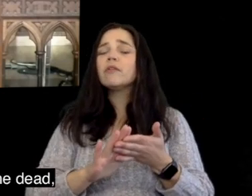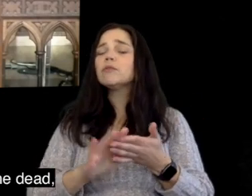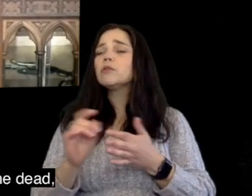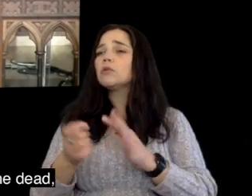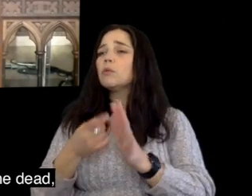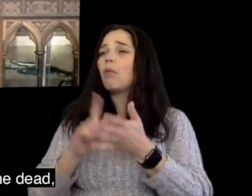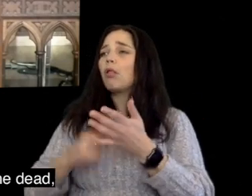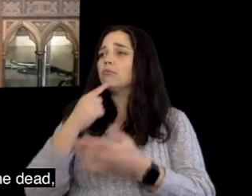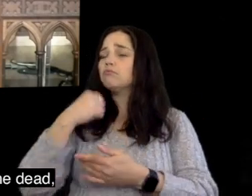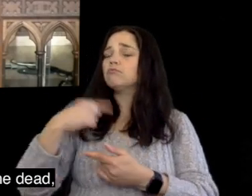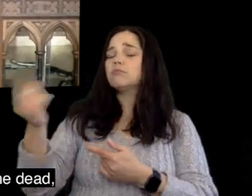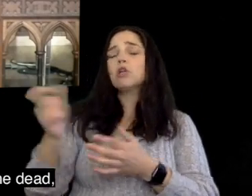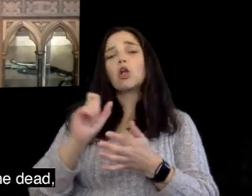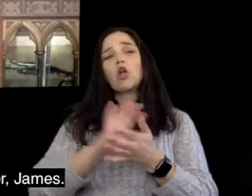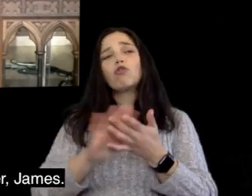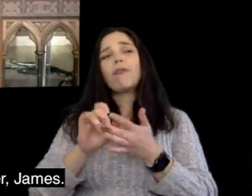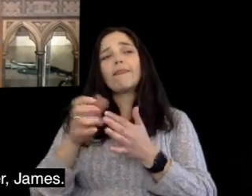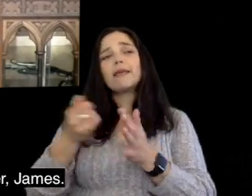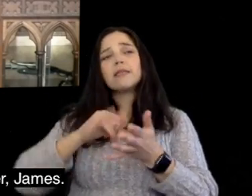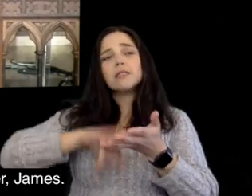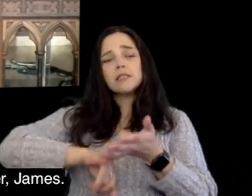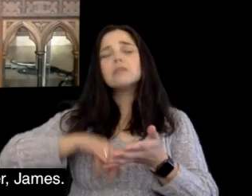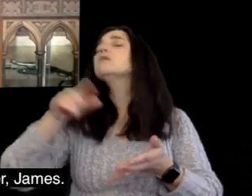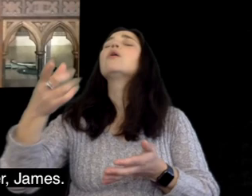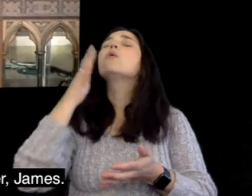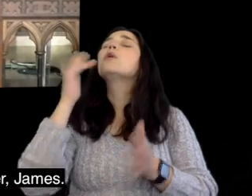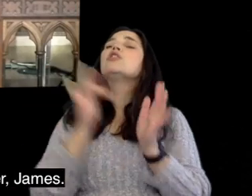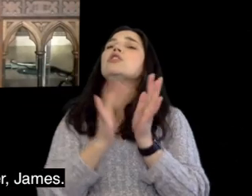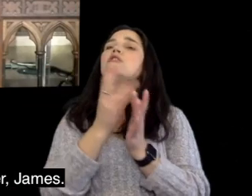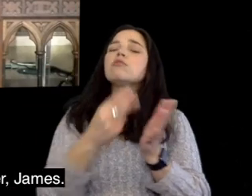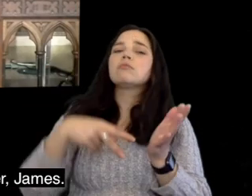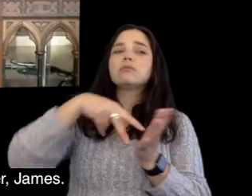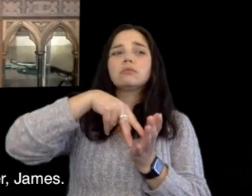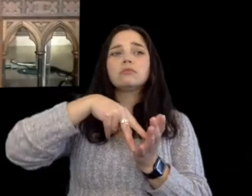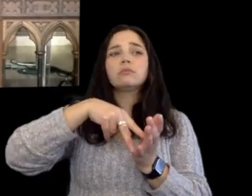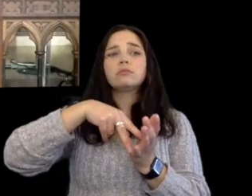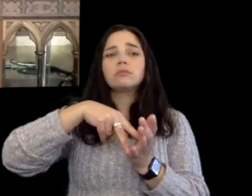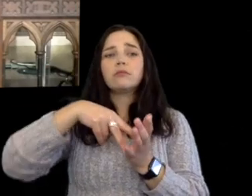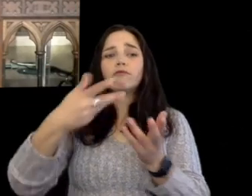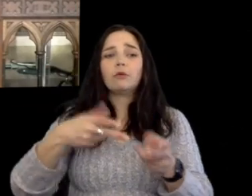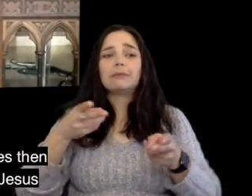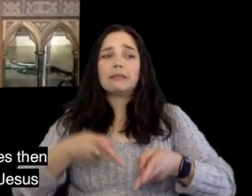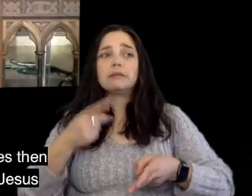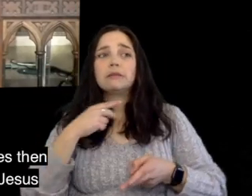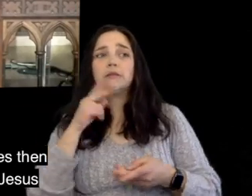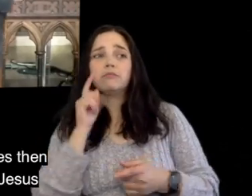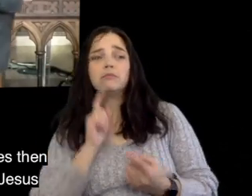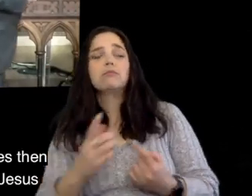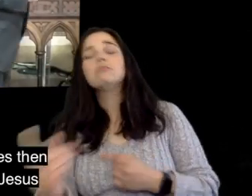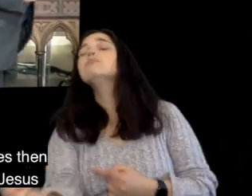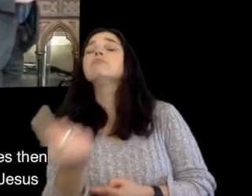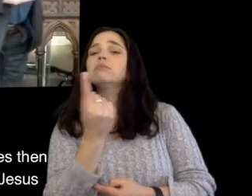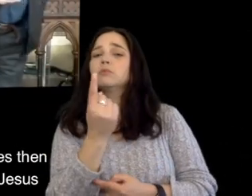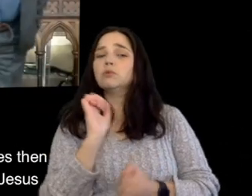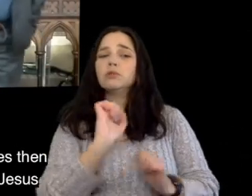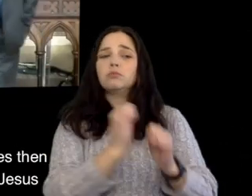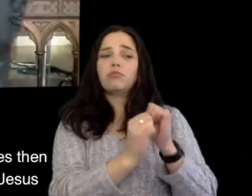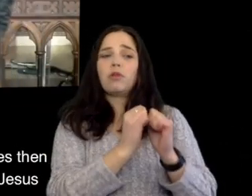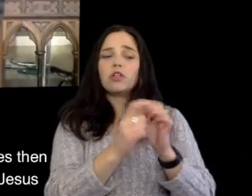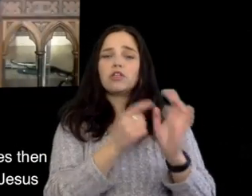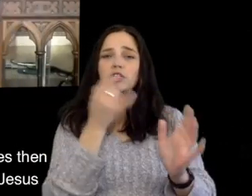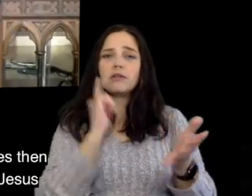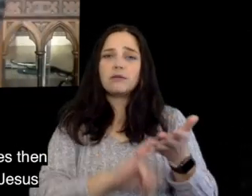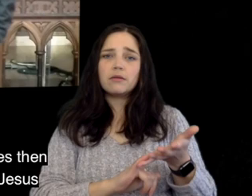in Corinthians that when Jesus rose from the dead, he appeared to his brother James. And not only